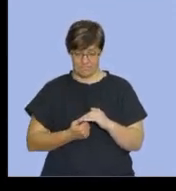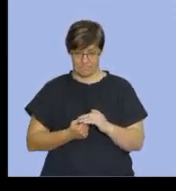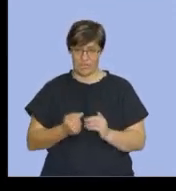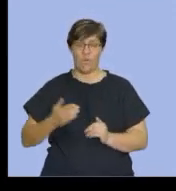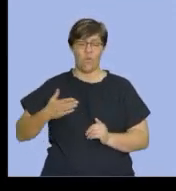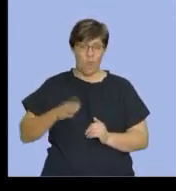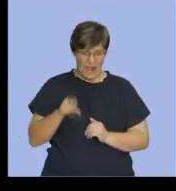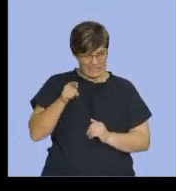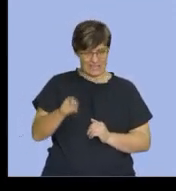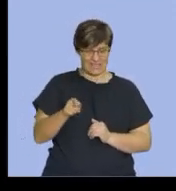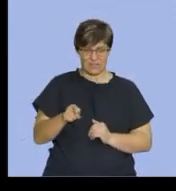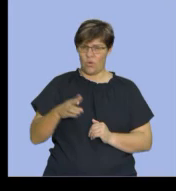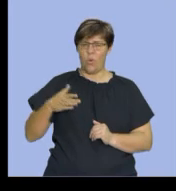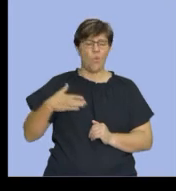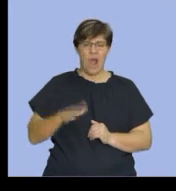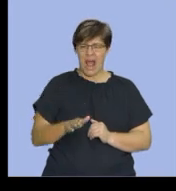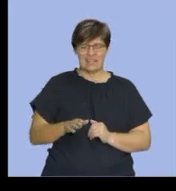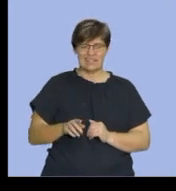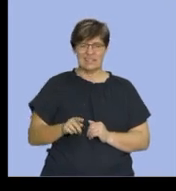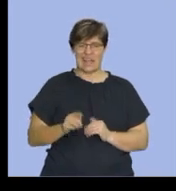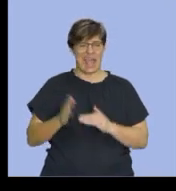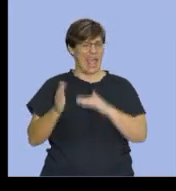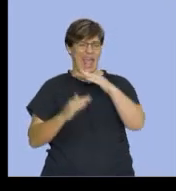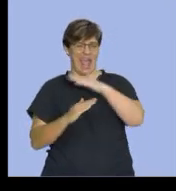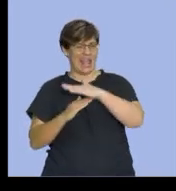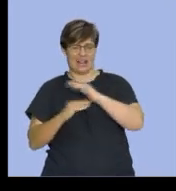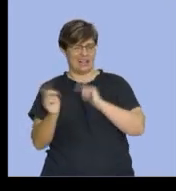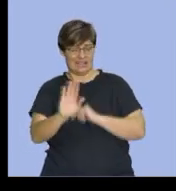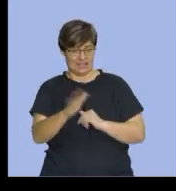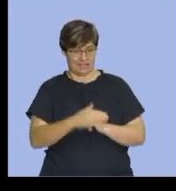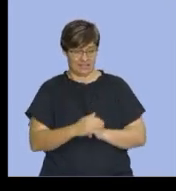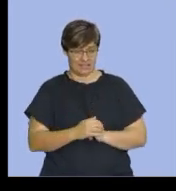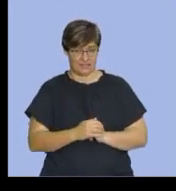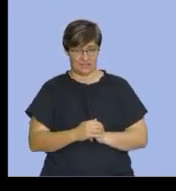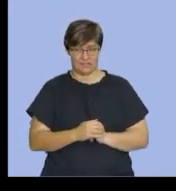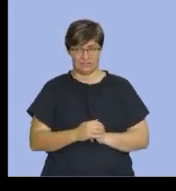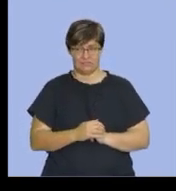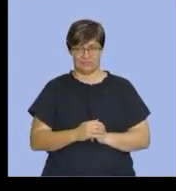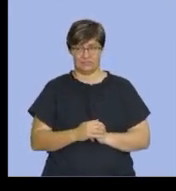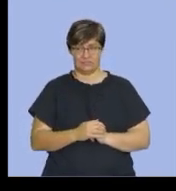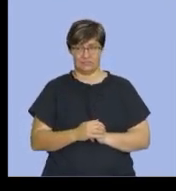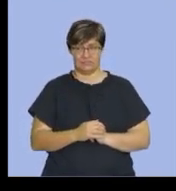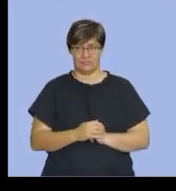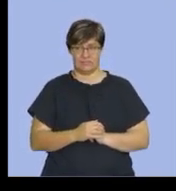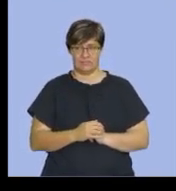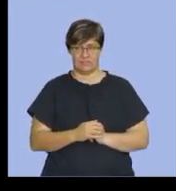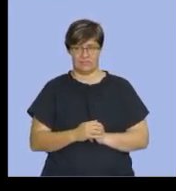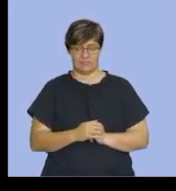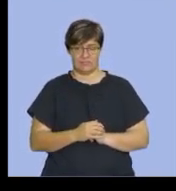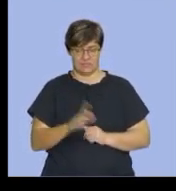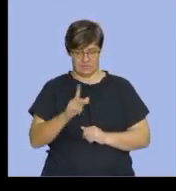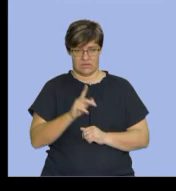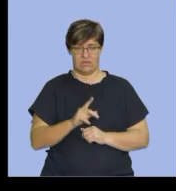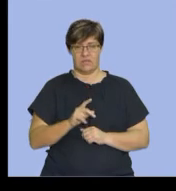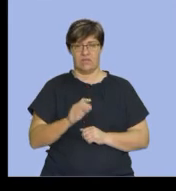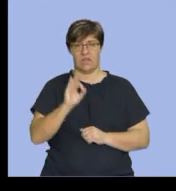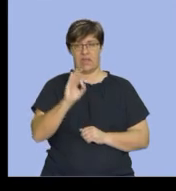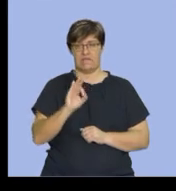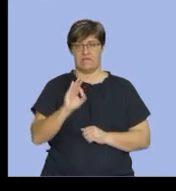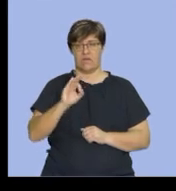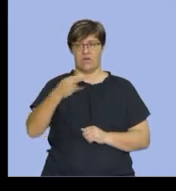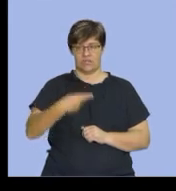what they want on this one. They don't want the one at an angle. So here we have the